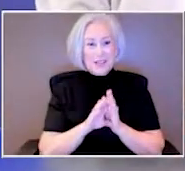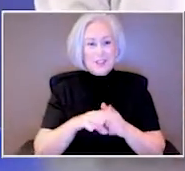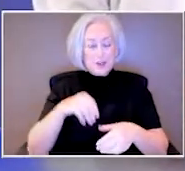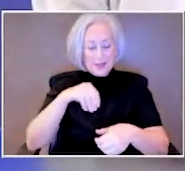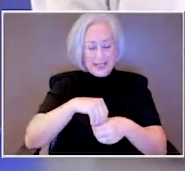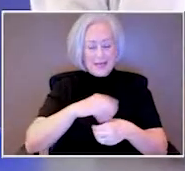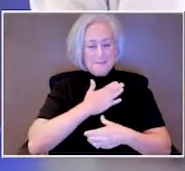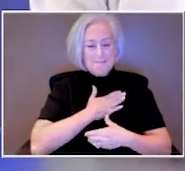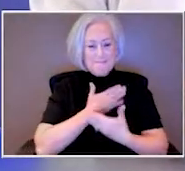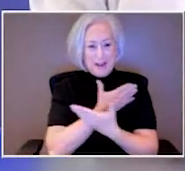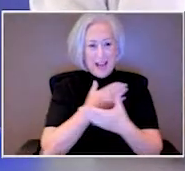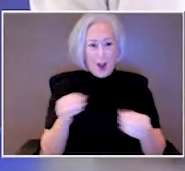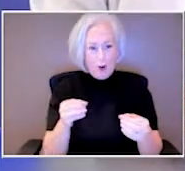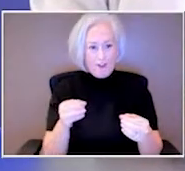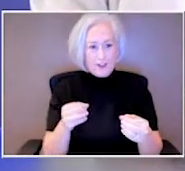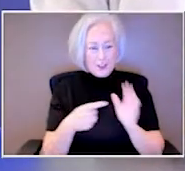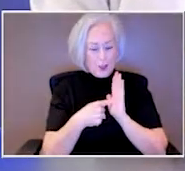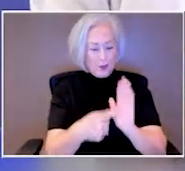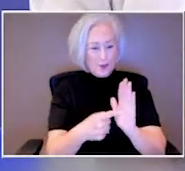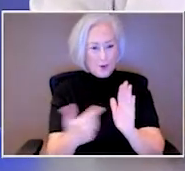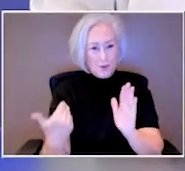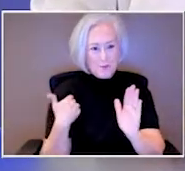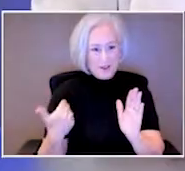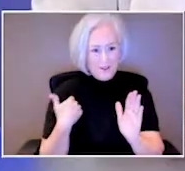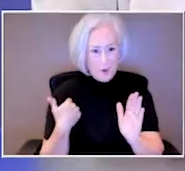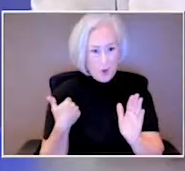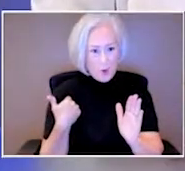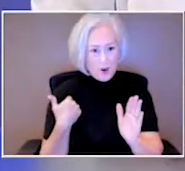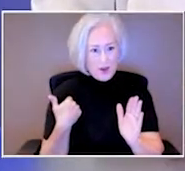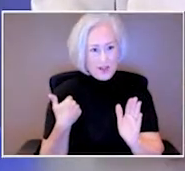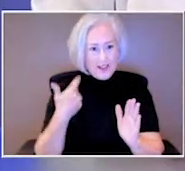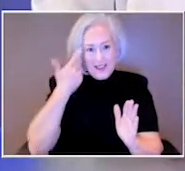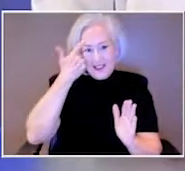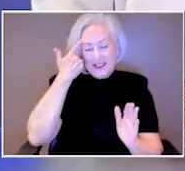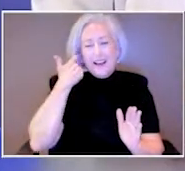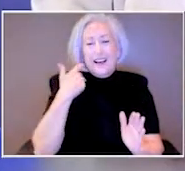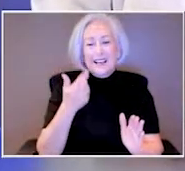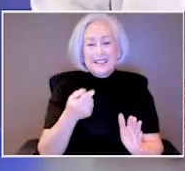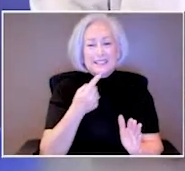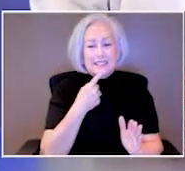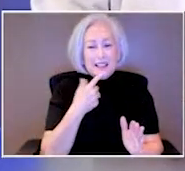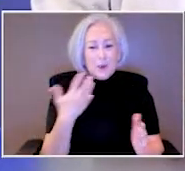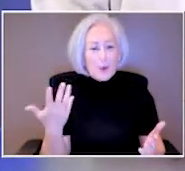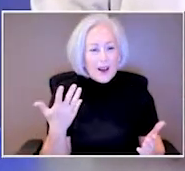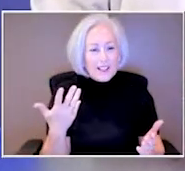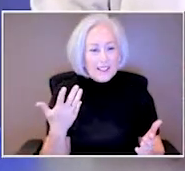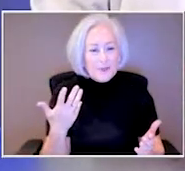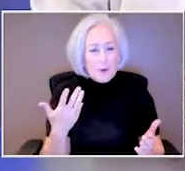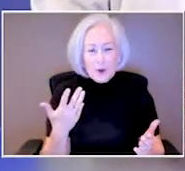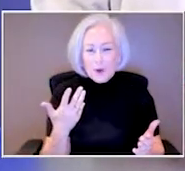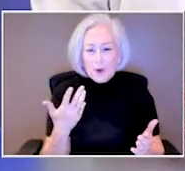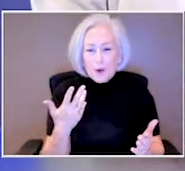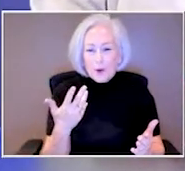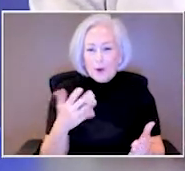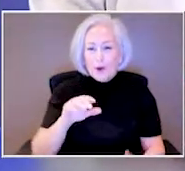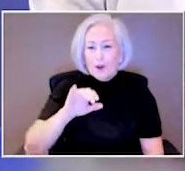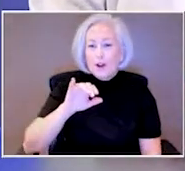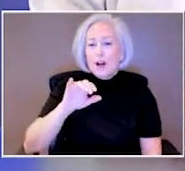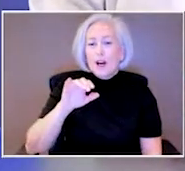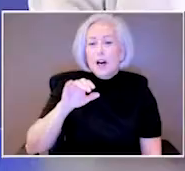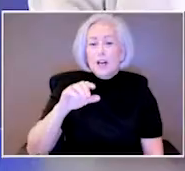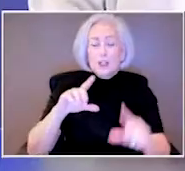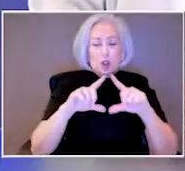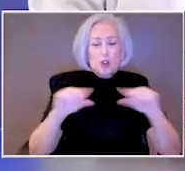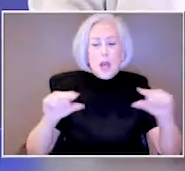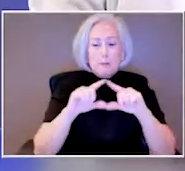you showed earlier, of I'm going to say it. Stellar sea eagle, yeah. Yeah, Japanese eagle? Yeah, it was taken